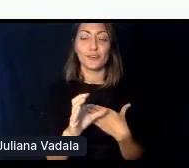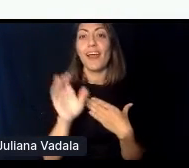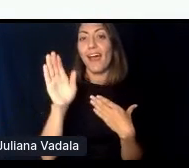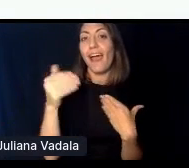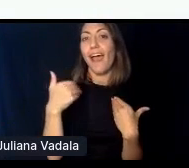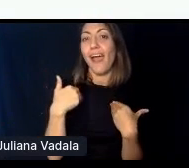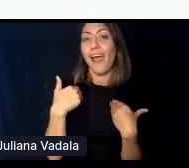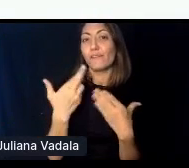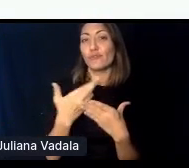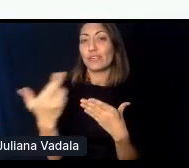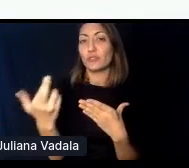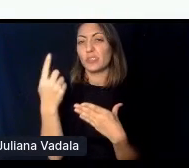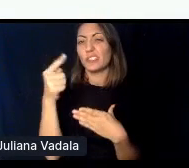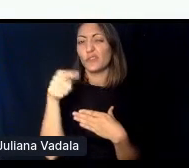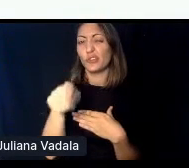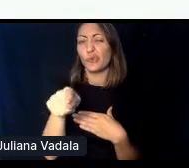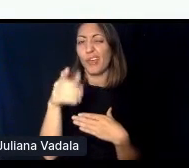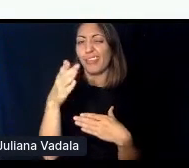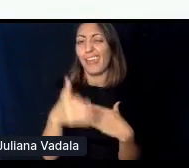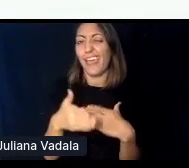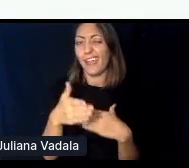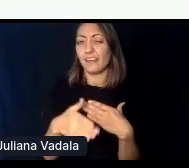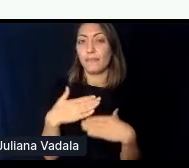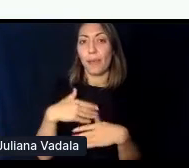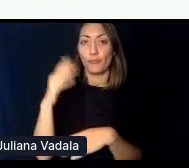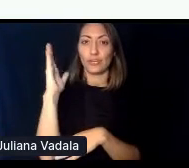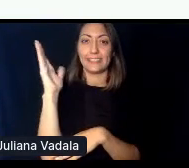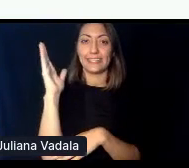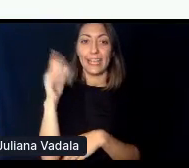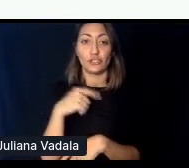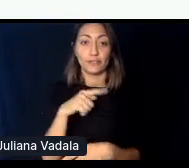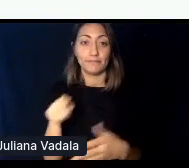Good. You could read the article that I talked about,